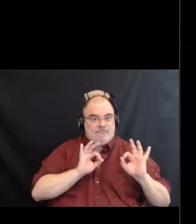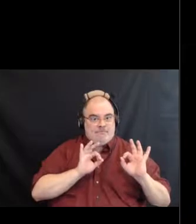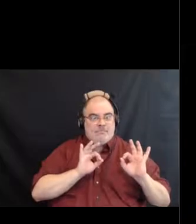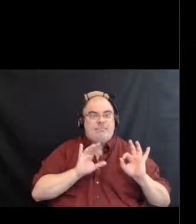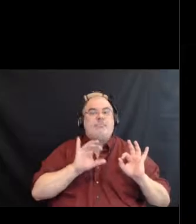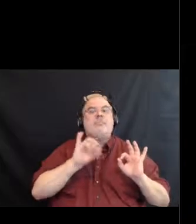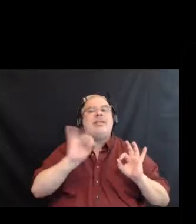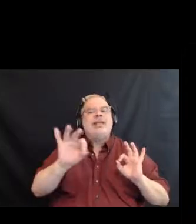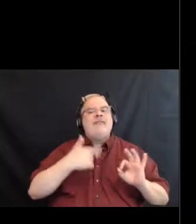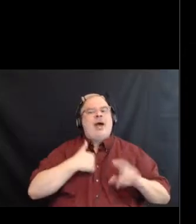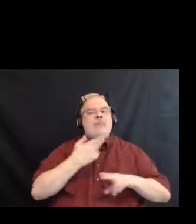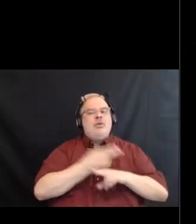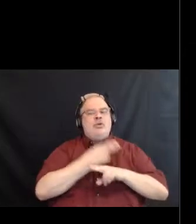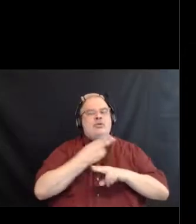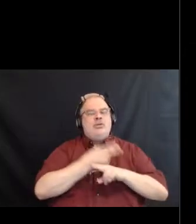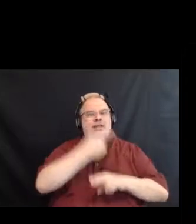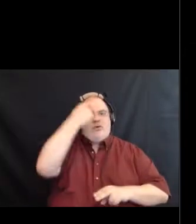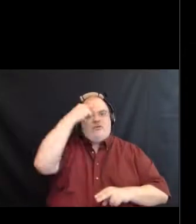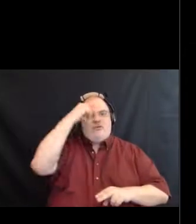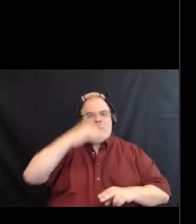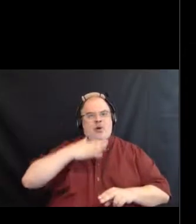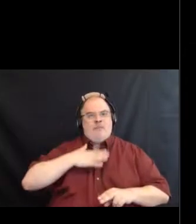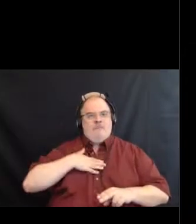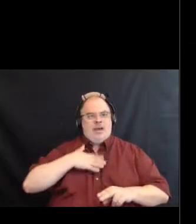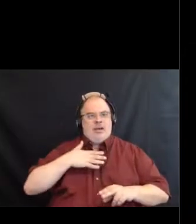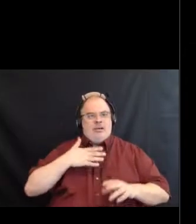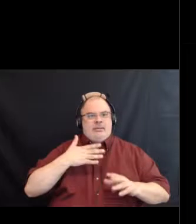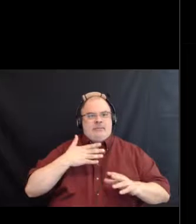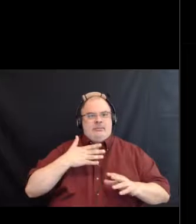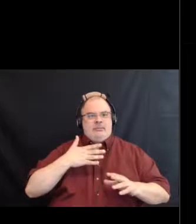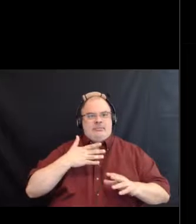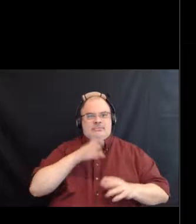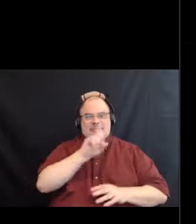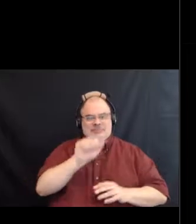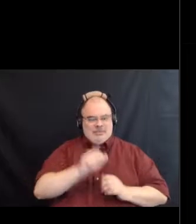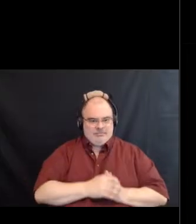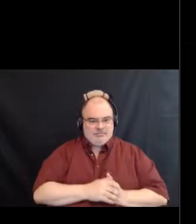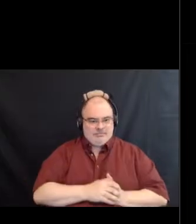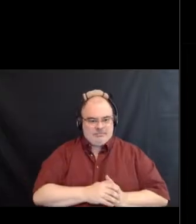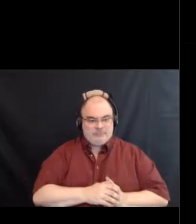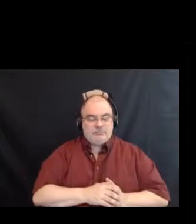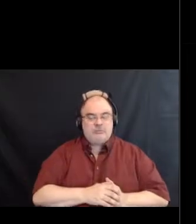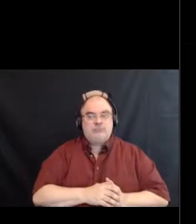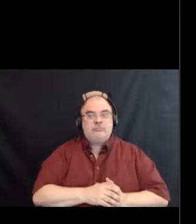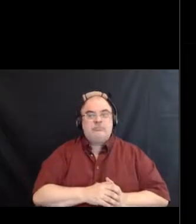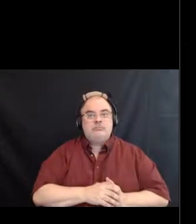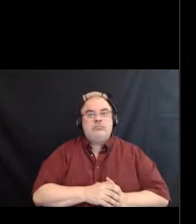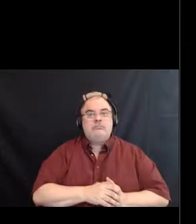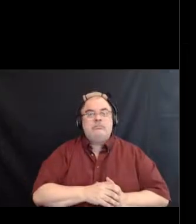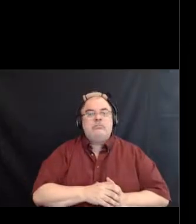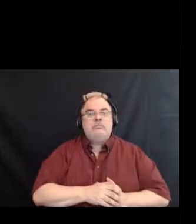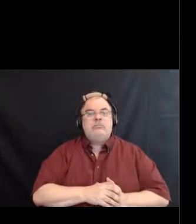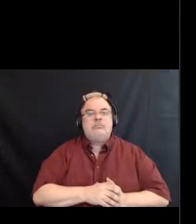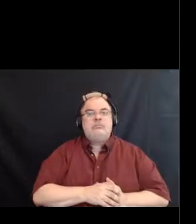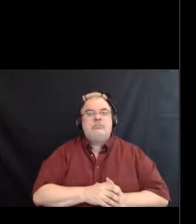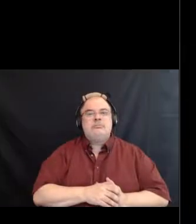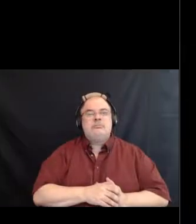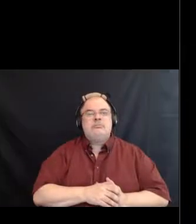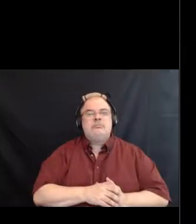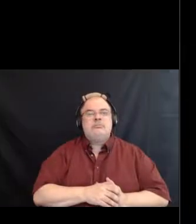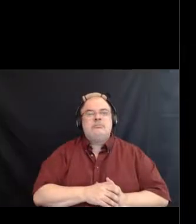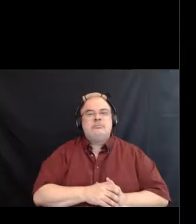expenses. And we'll talk about that on the next slide. Also, when taking money out, they get to choose how they want the money to come out.